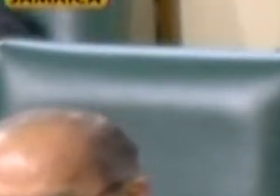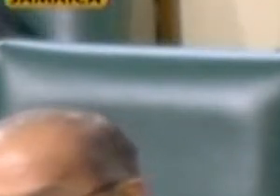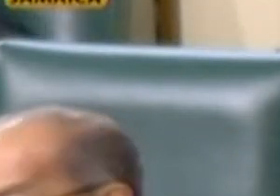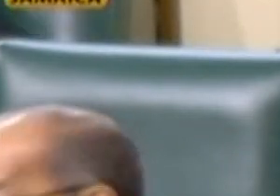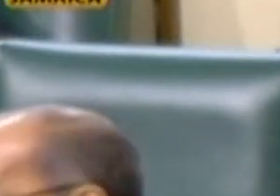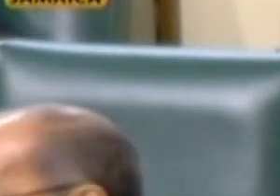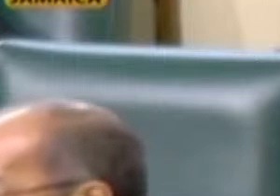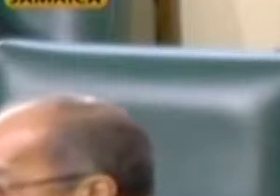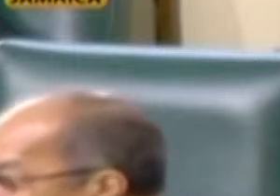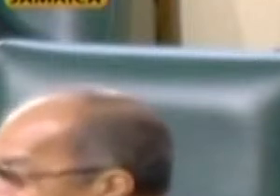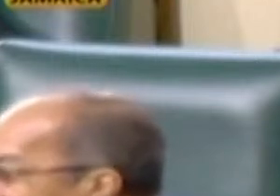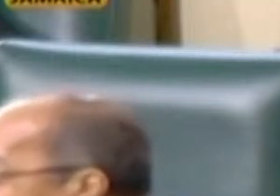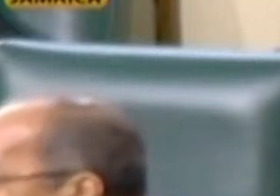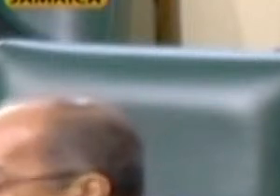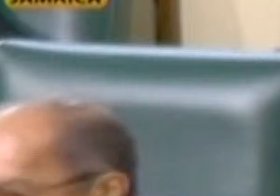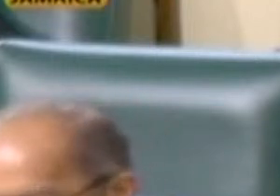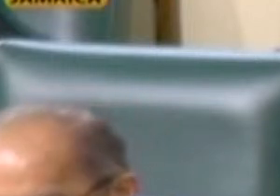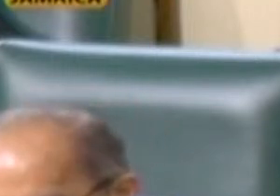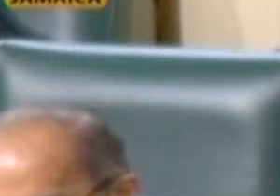until